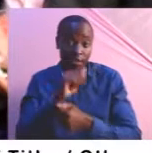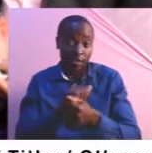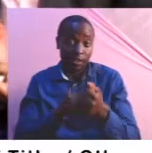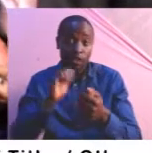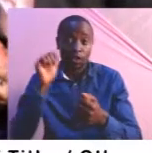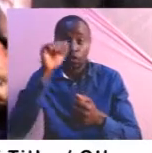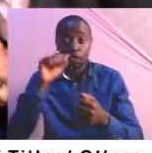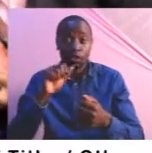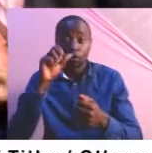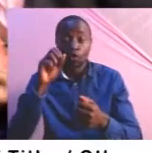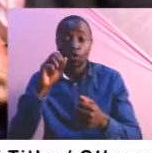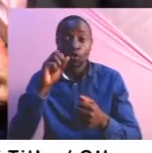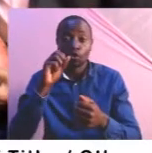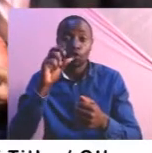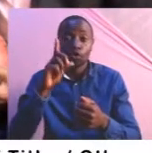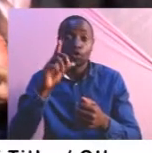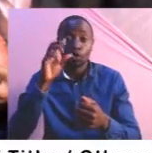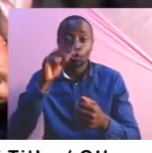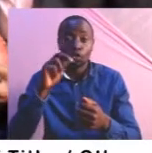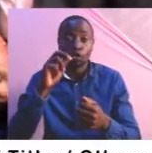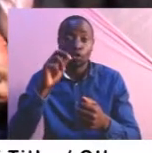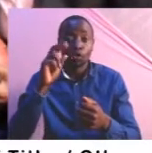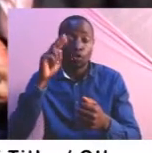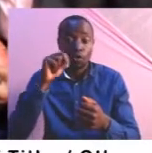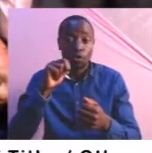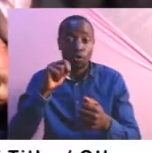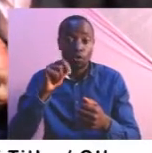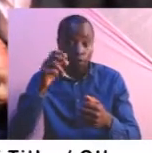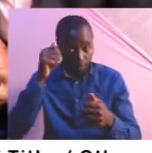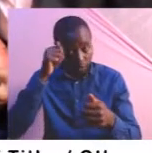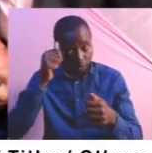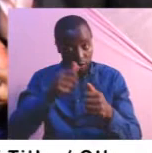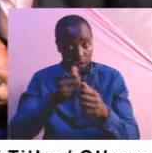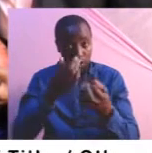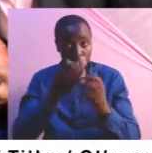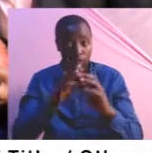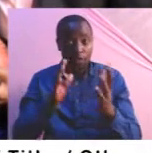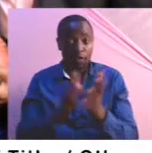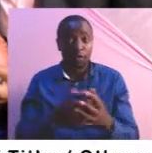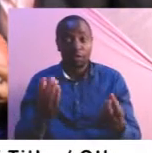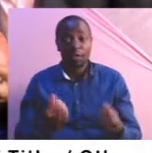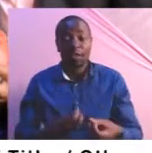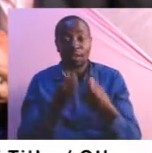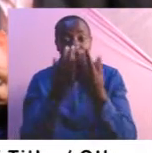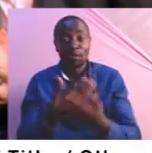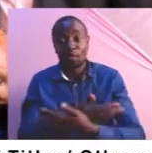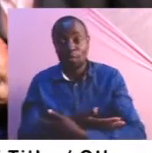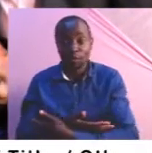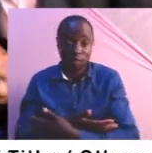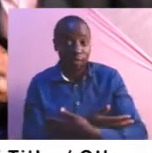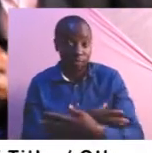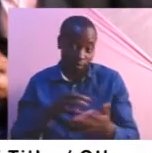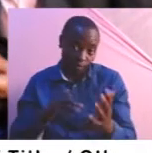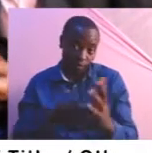And then also, even before you finish on that, Dr. You know, I'm just reminded of these miracle babies. Yes. I mean, and